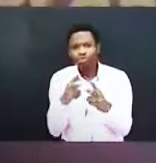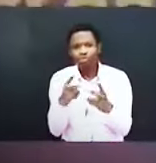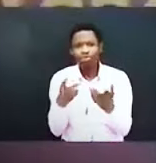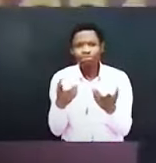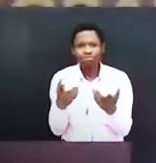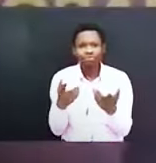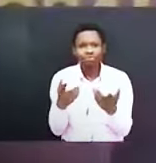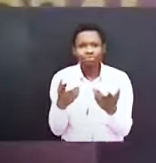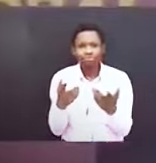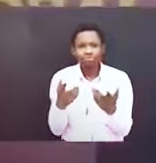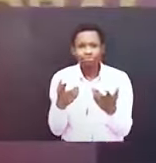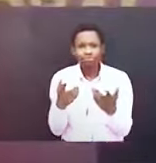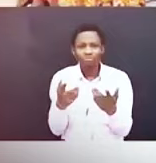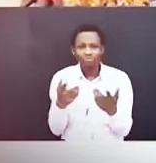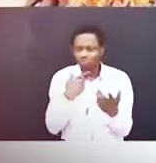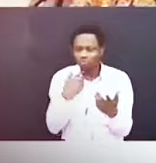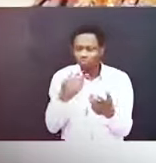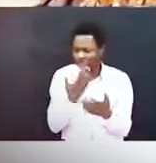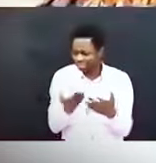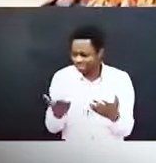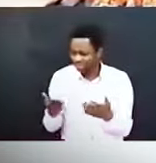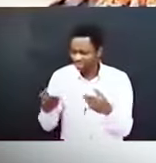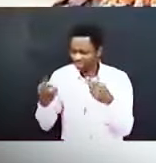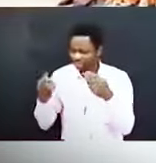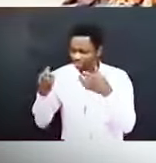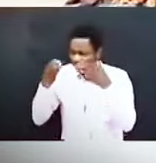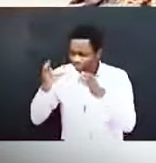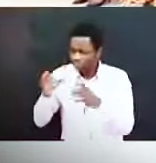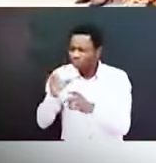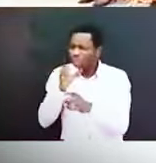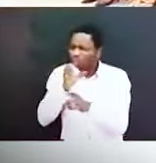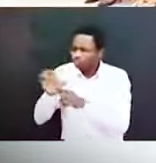mean, when these things attack them.